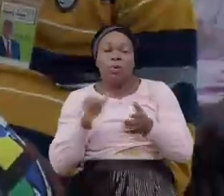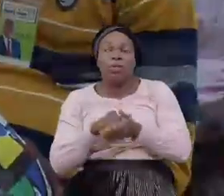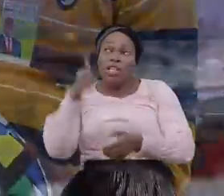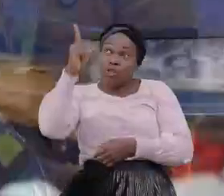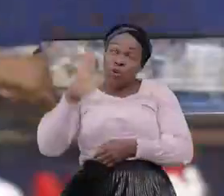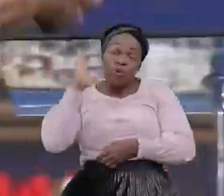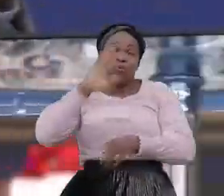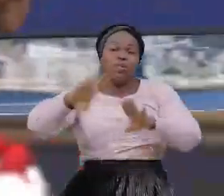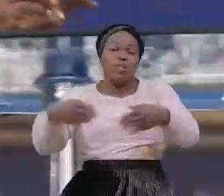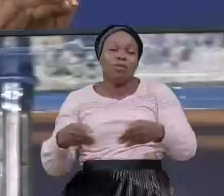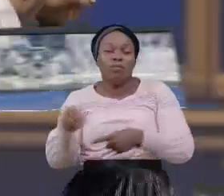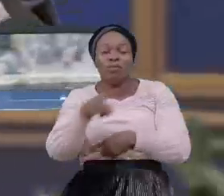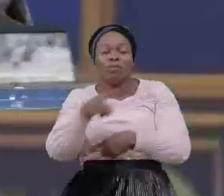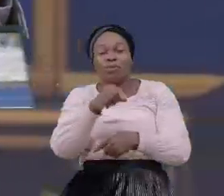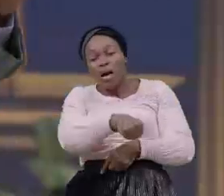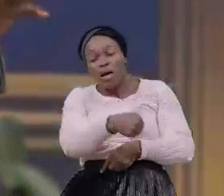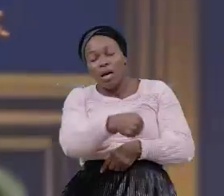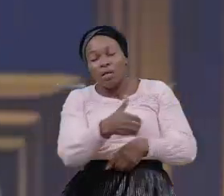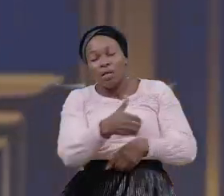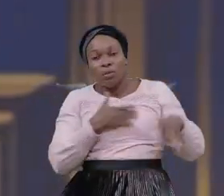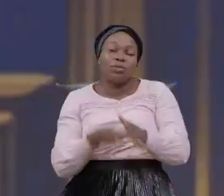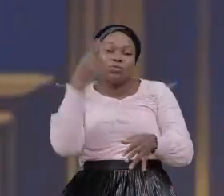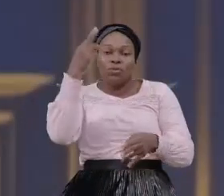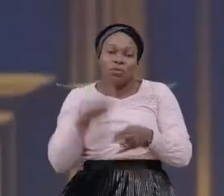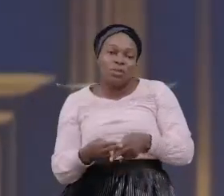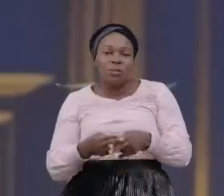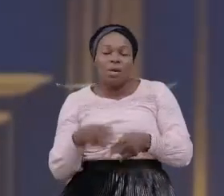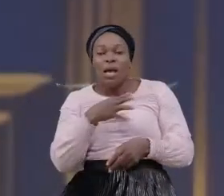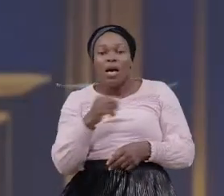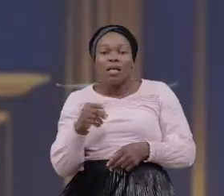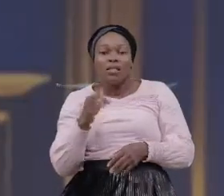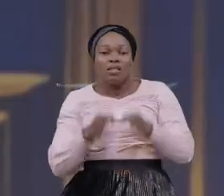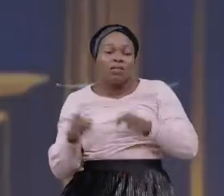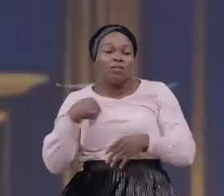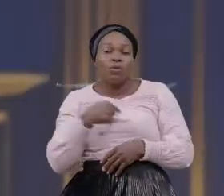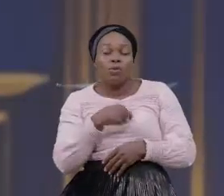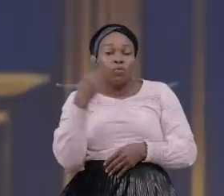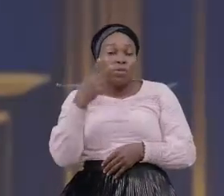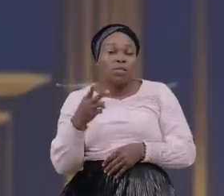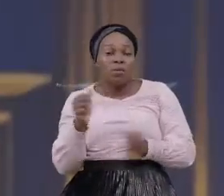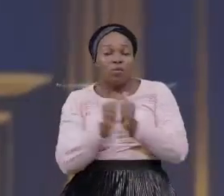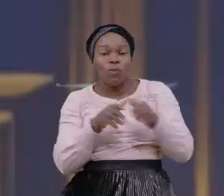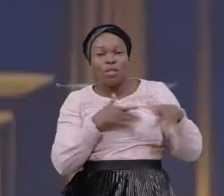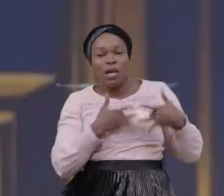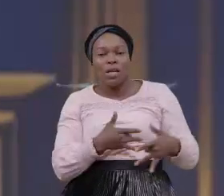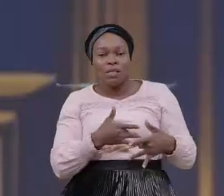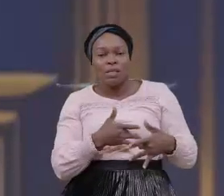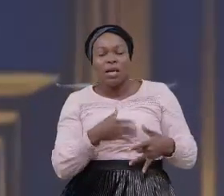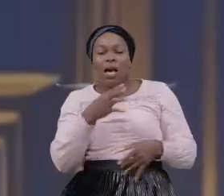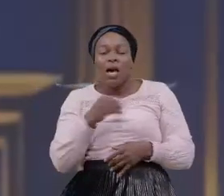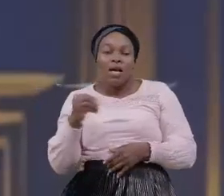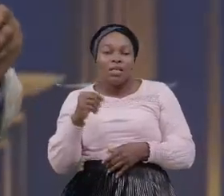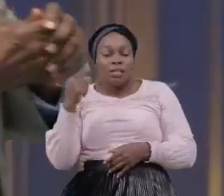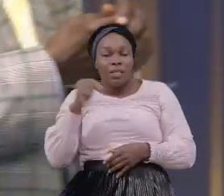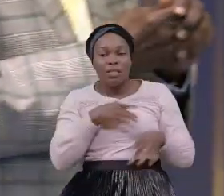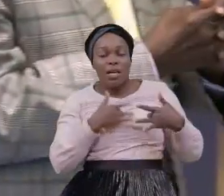It's what the heart will see. We see with our heart. It's what the heart will think. We think with that heart.